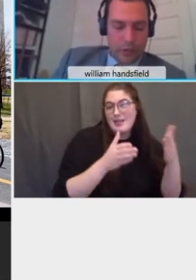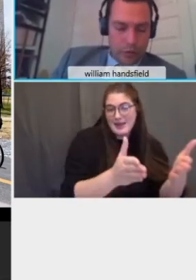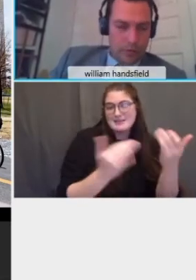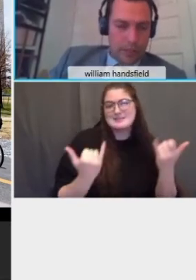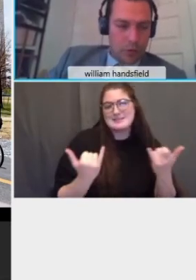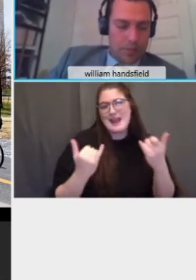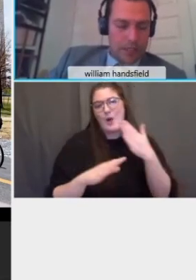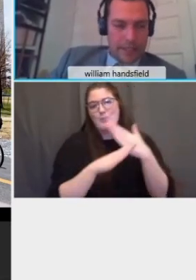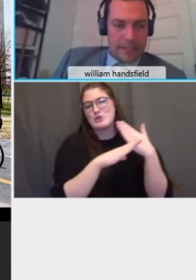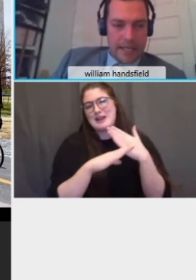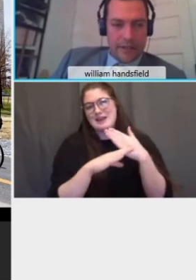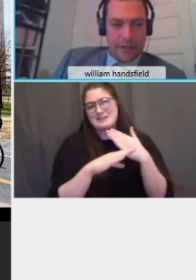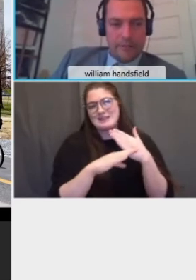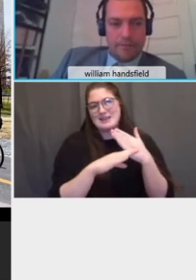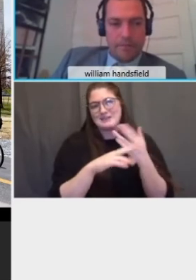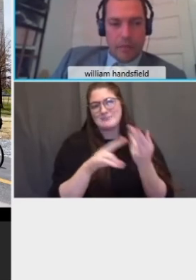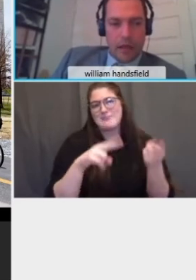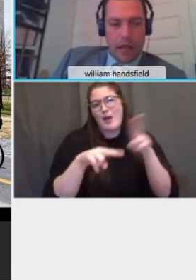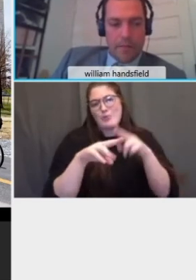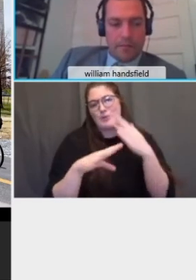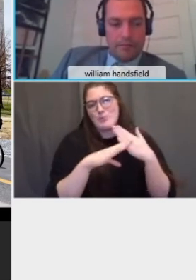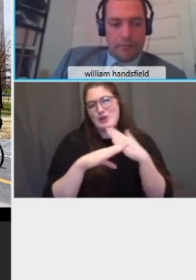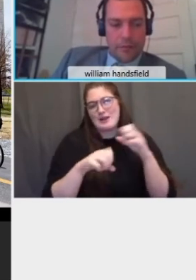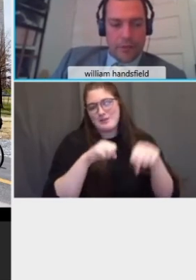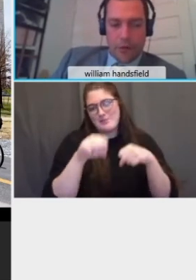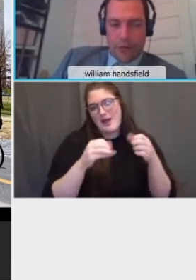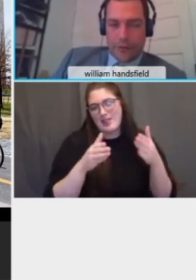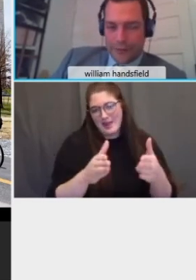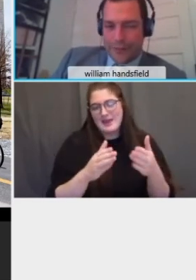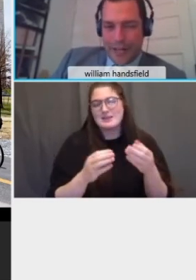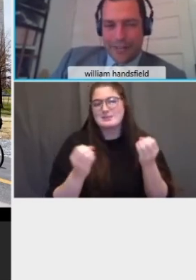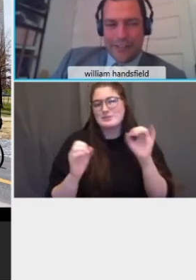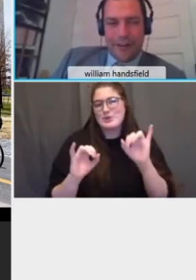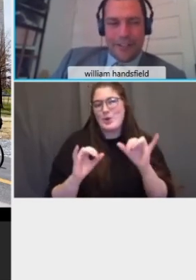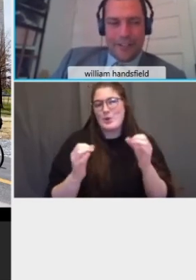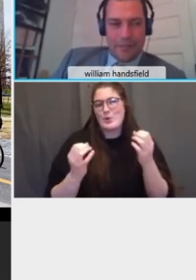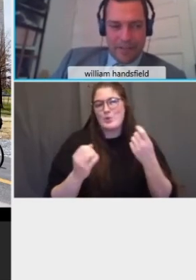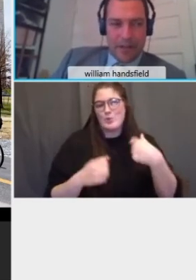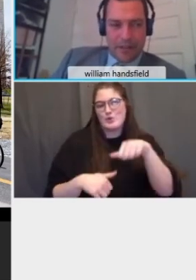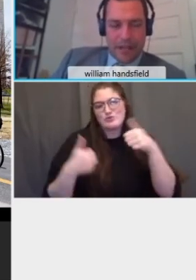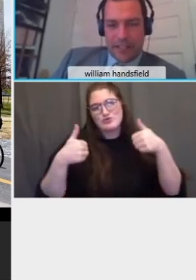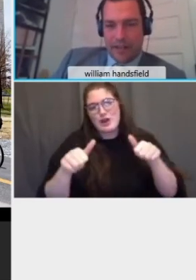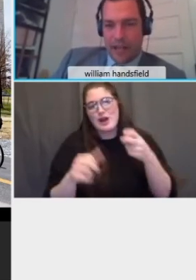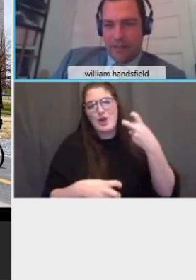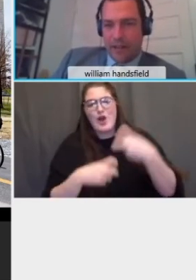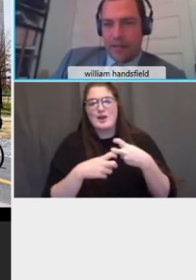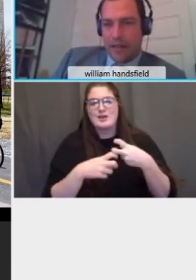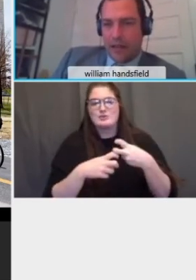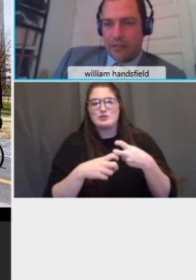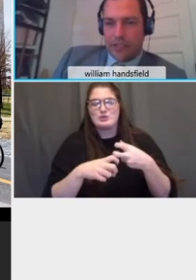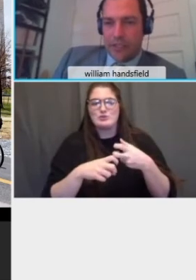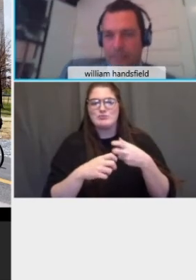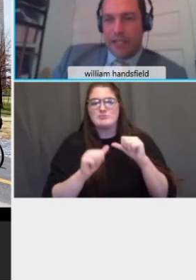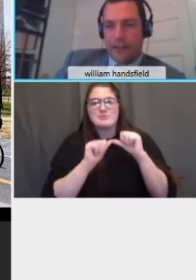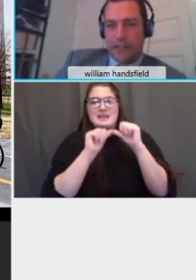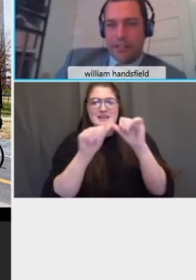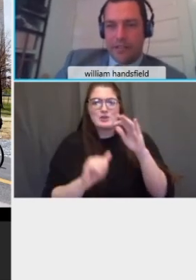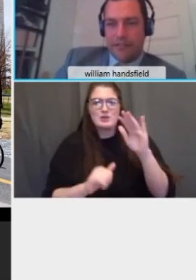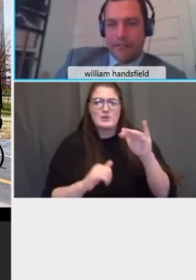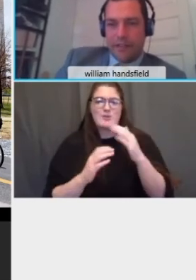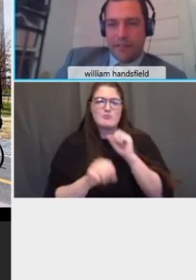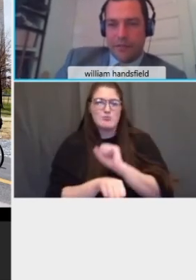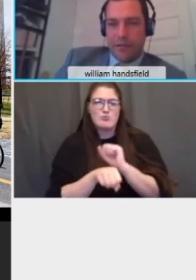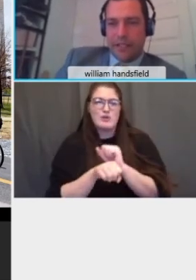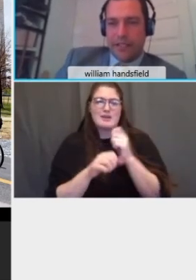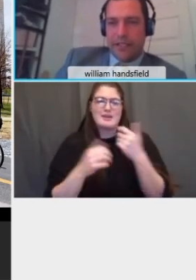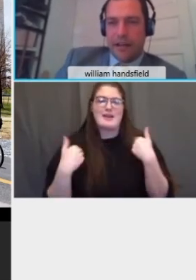to a new, much more protected standard. So we're trying really hard to just be very productive and have a really big year in